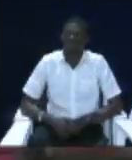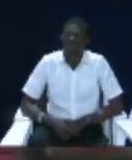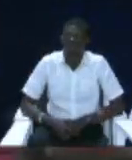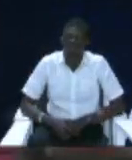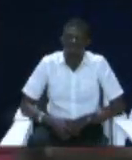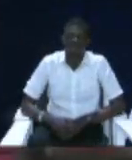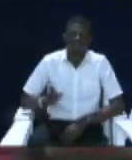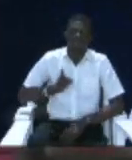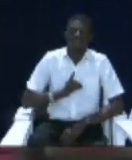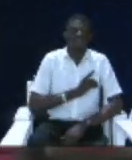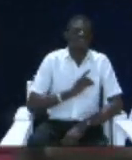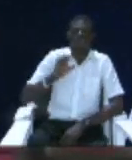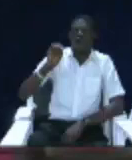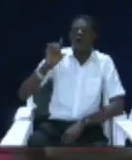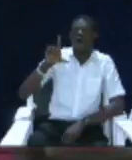Deacon Olalekan